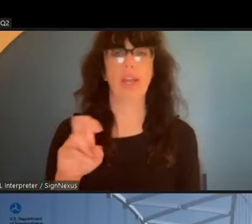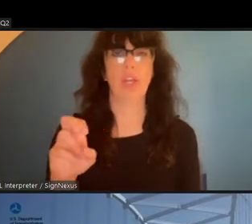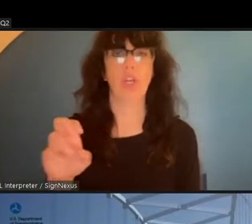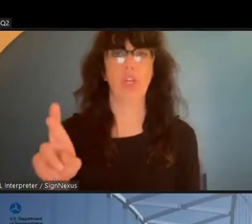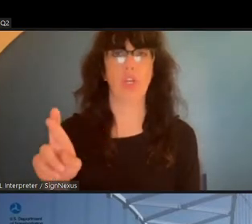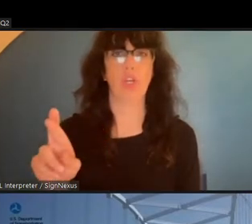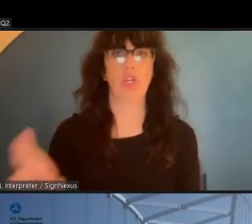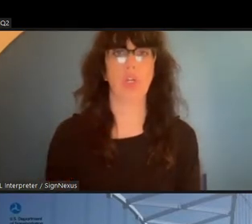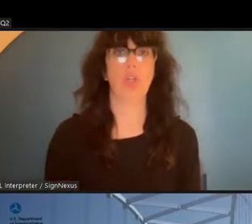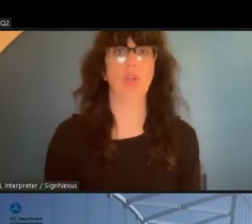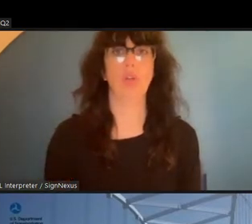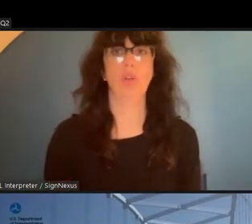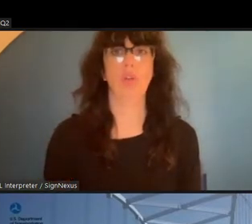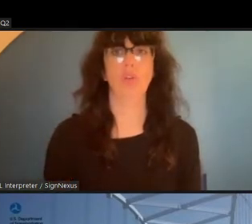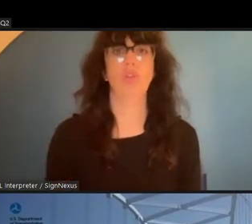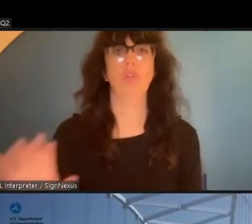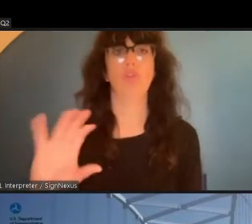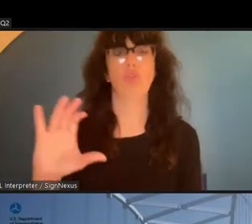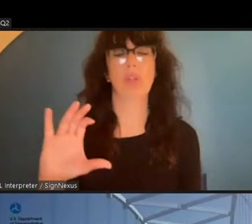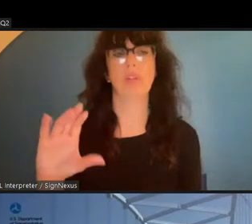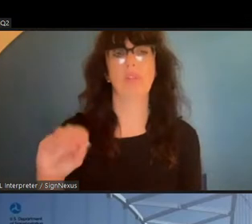christopher colon